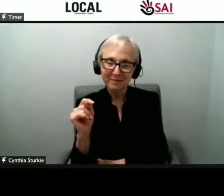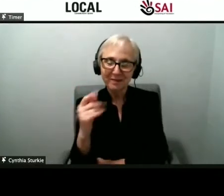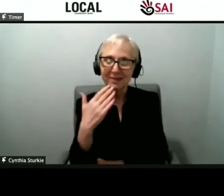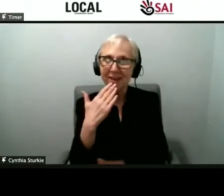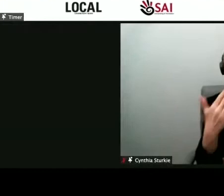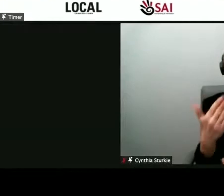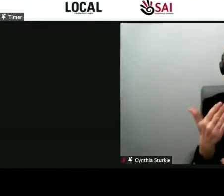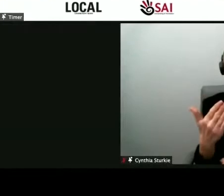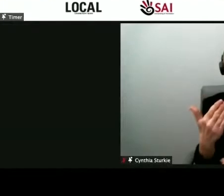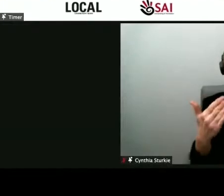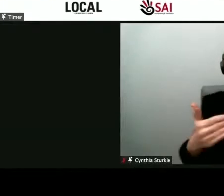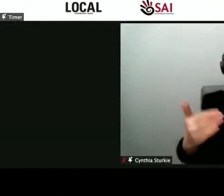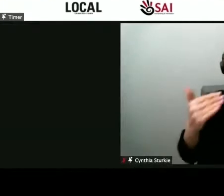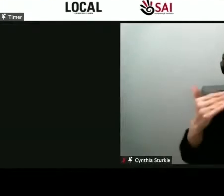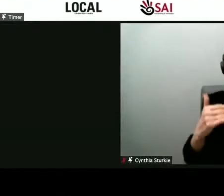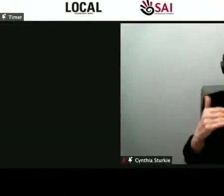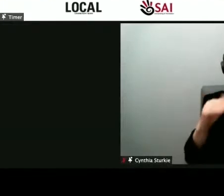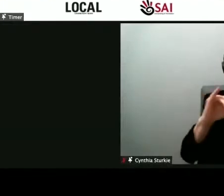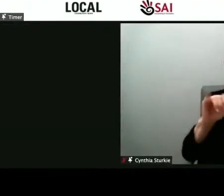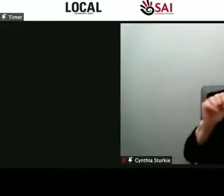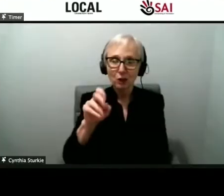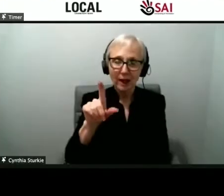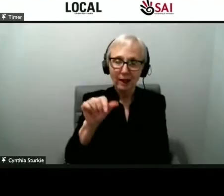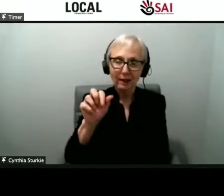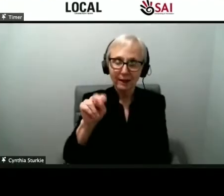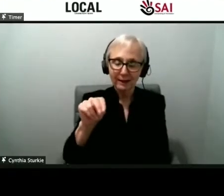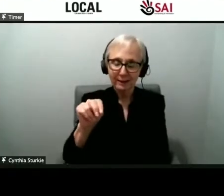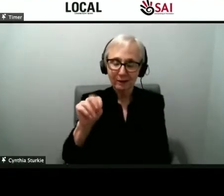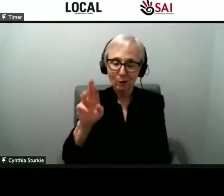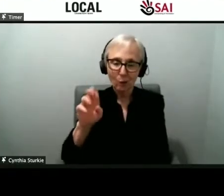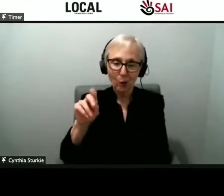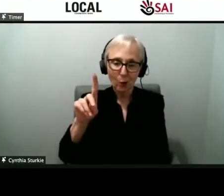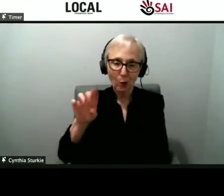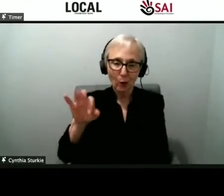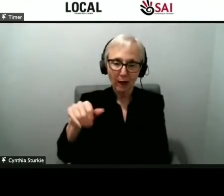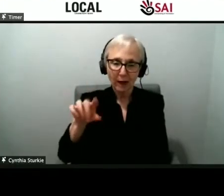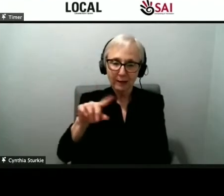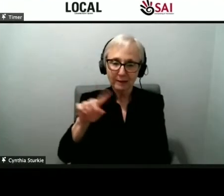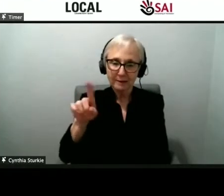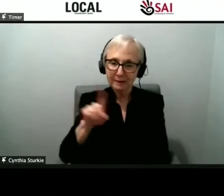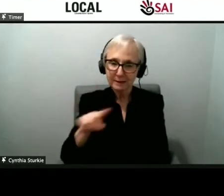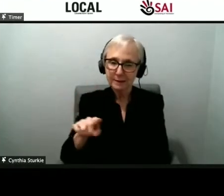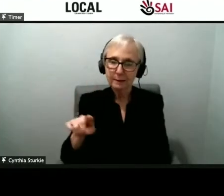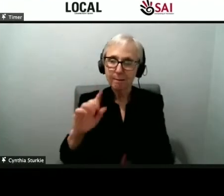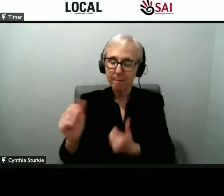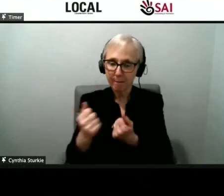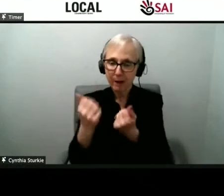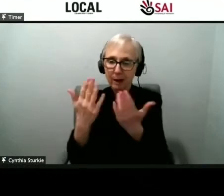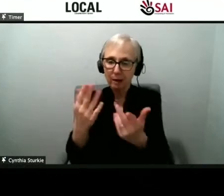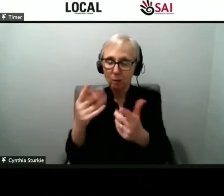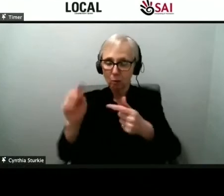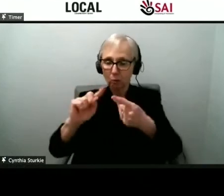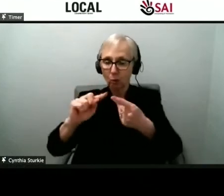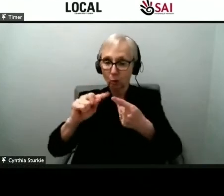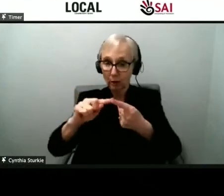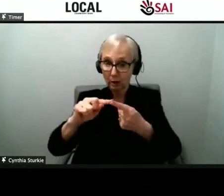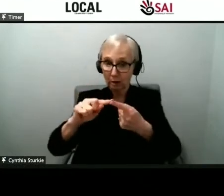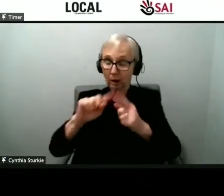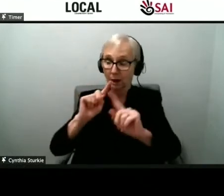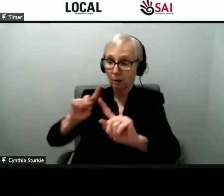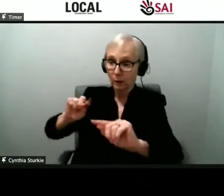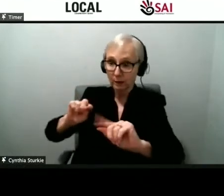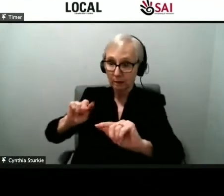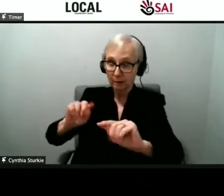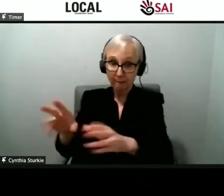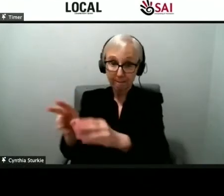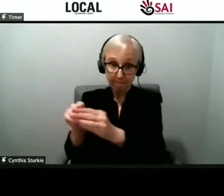Thank you. The next person on this is Jalen McKee-Rodriquez. For sure. So my commitments are, one, I will attend neighborhood